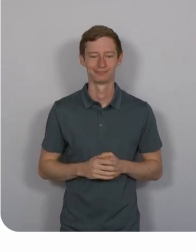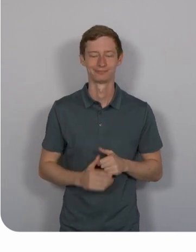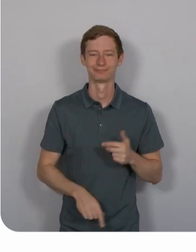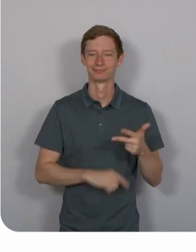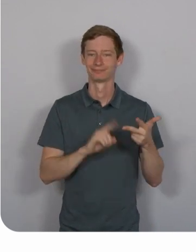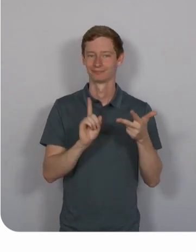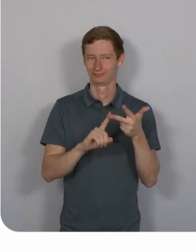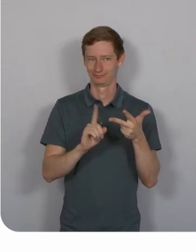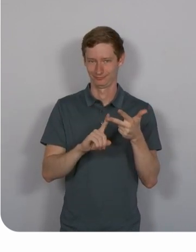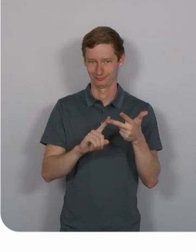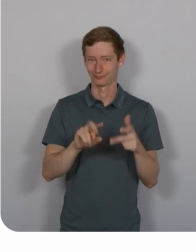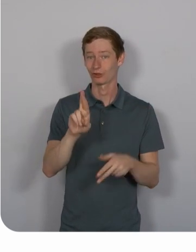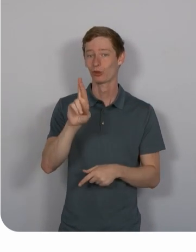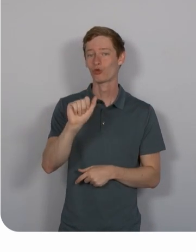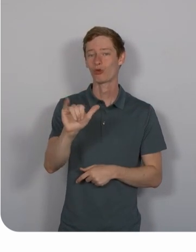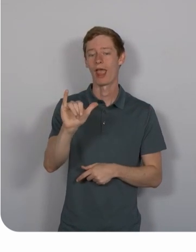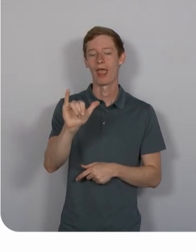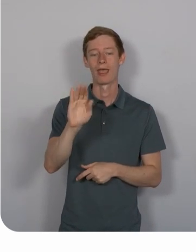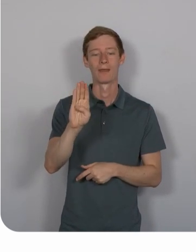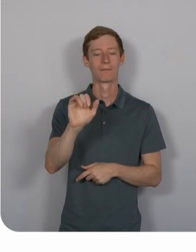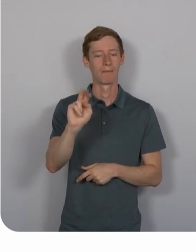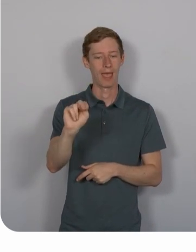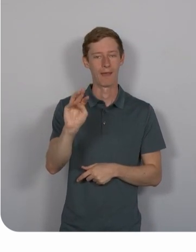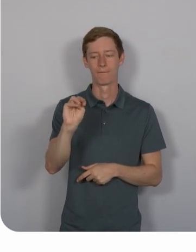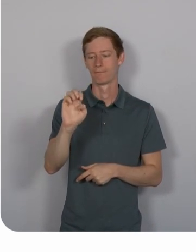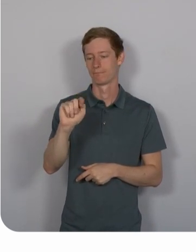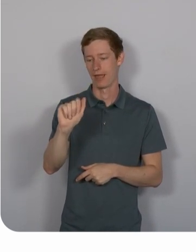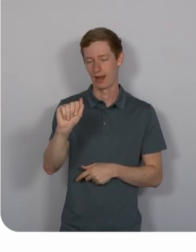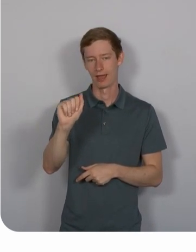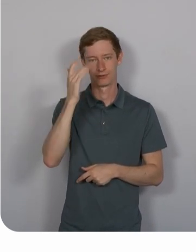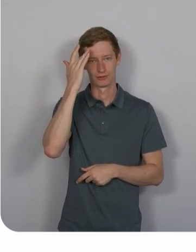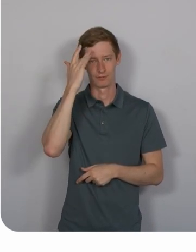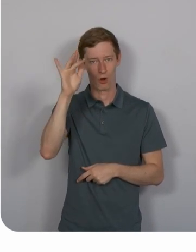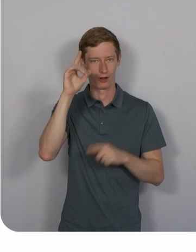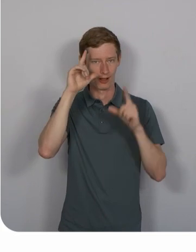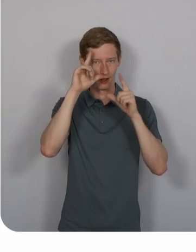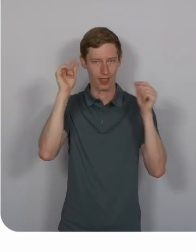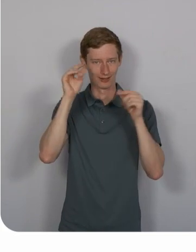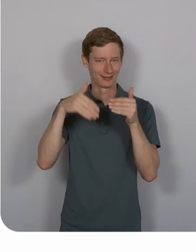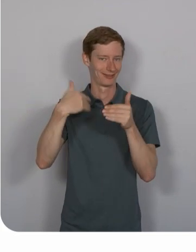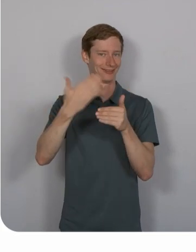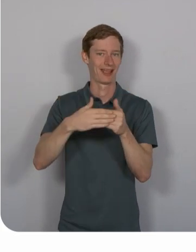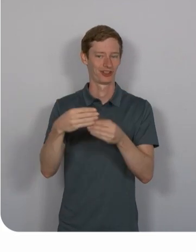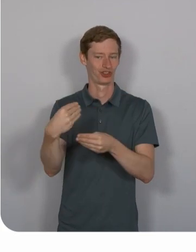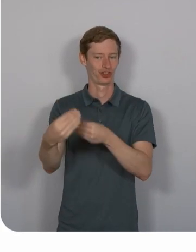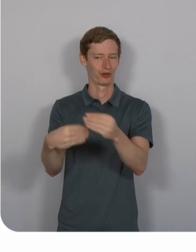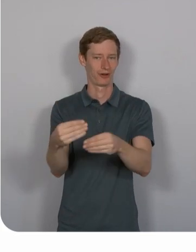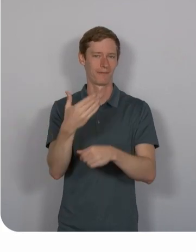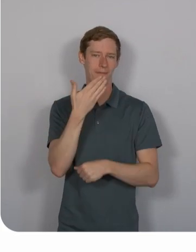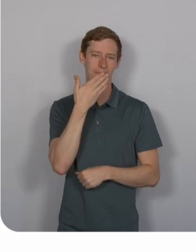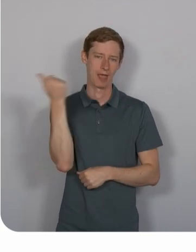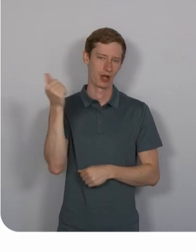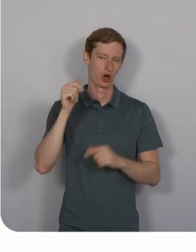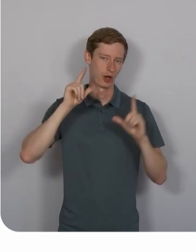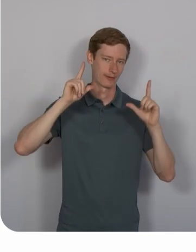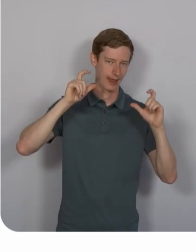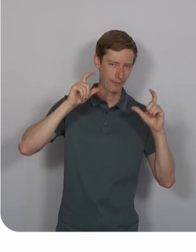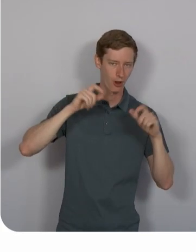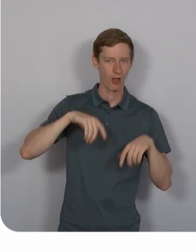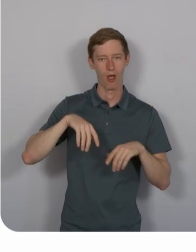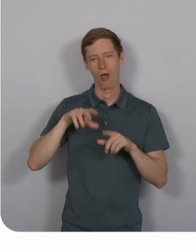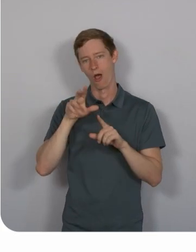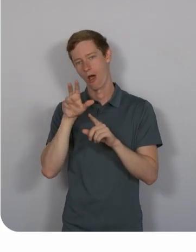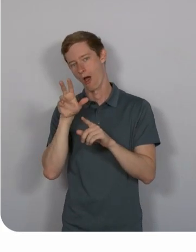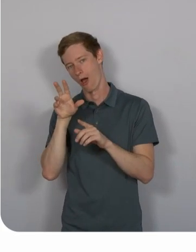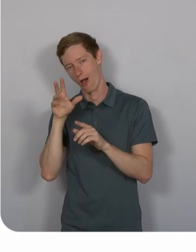And we've got Ray-Ban Meta smart glasses, the next generation of the glasses with better camera and audio, and the first